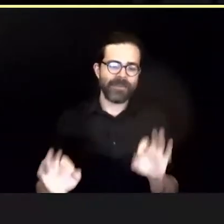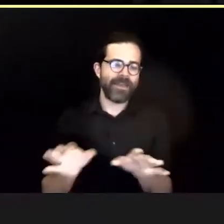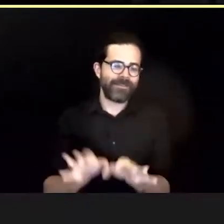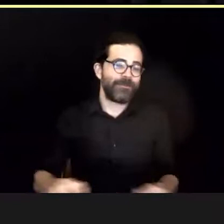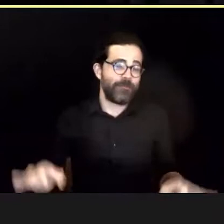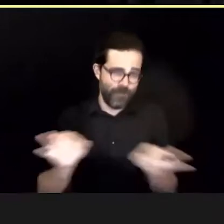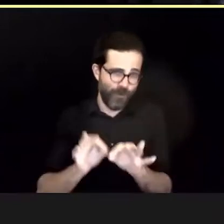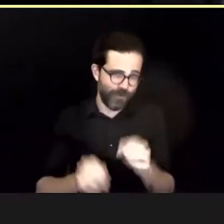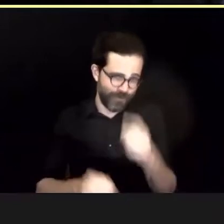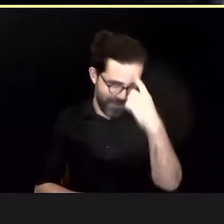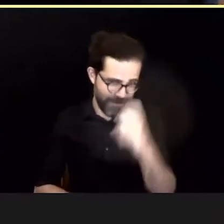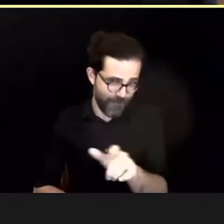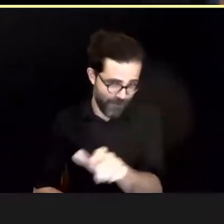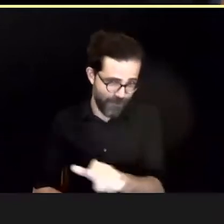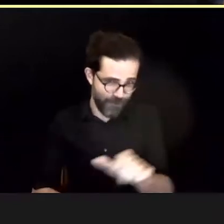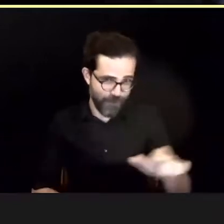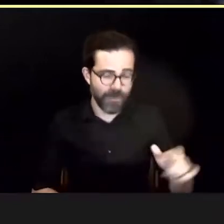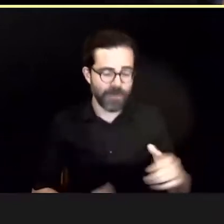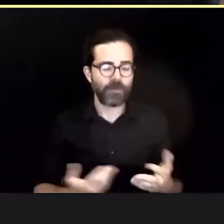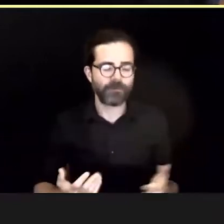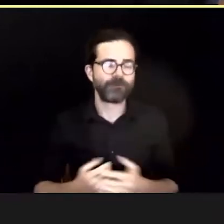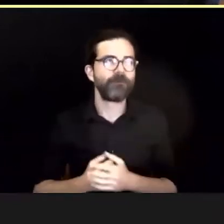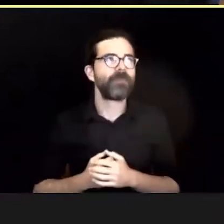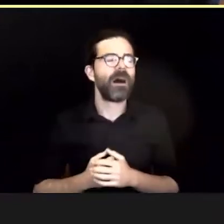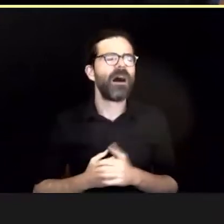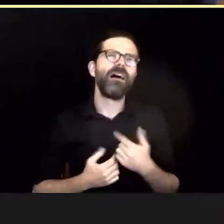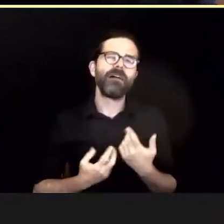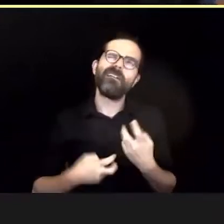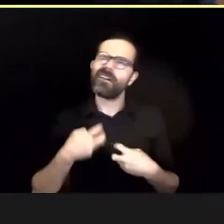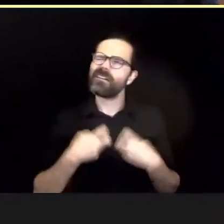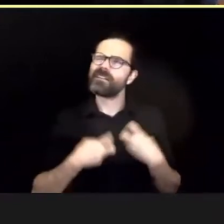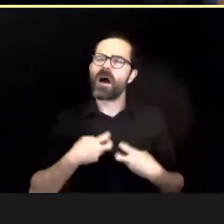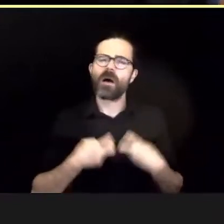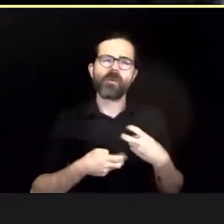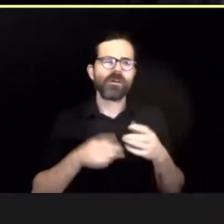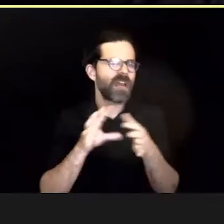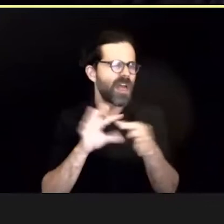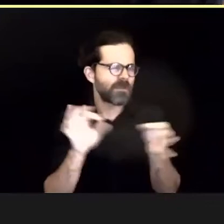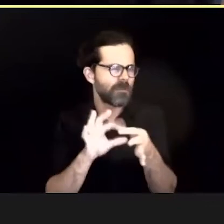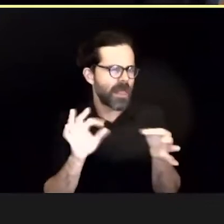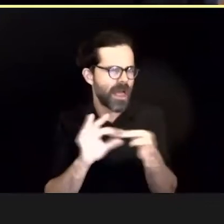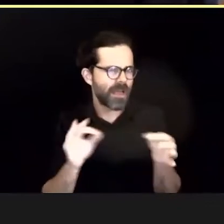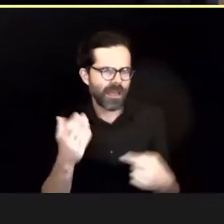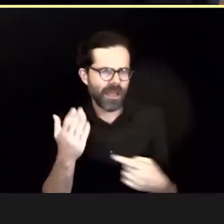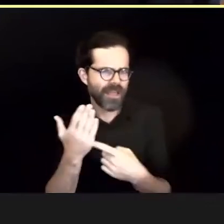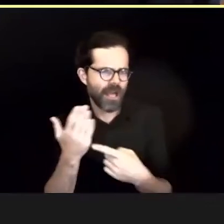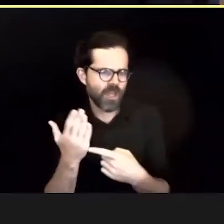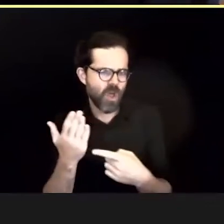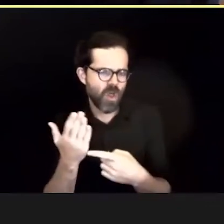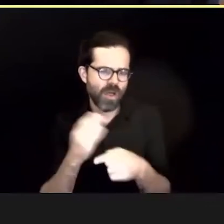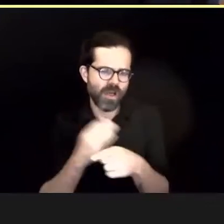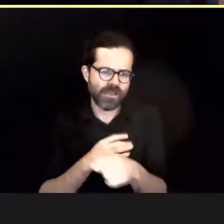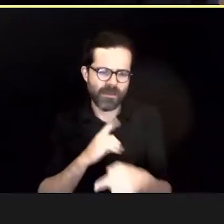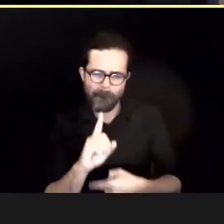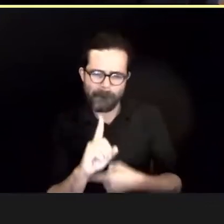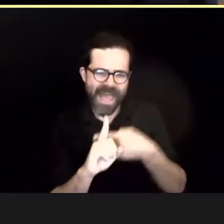So I had really trouble explaining why technology could be of benefit.